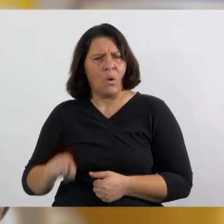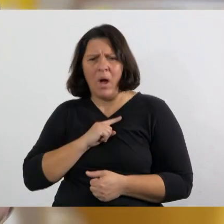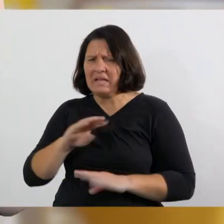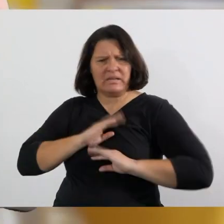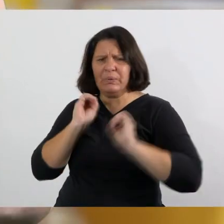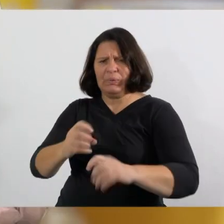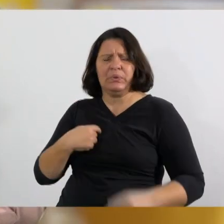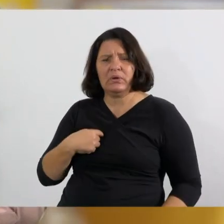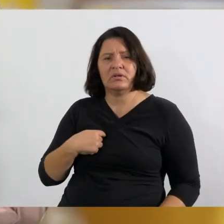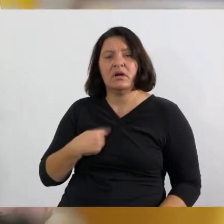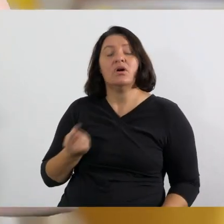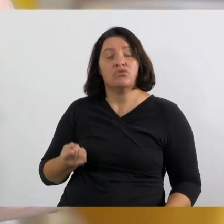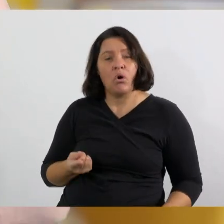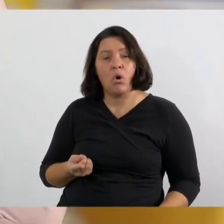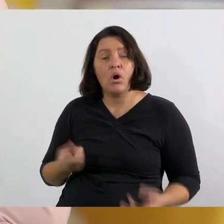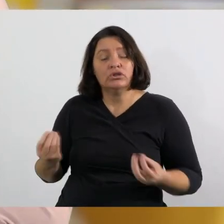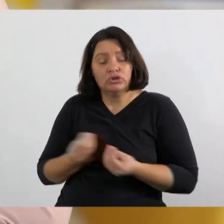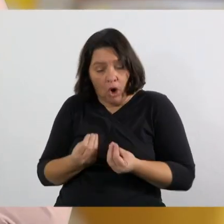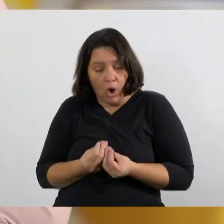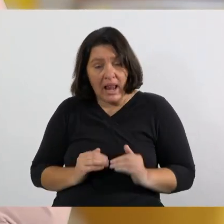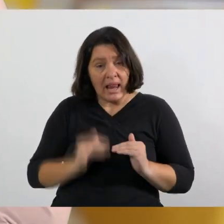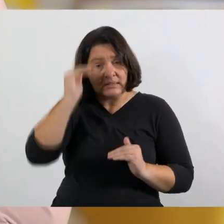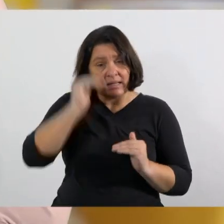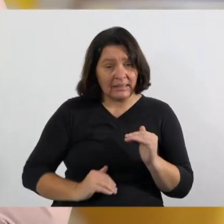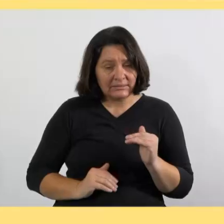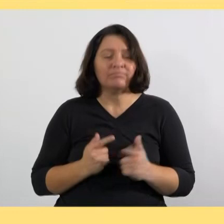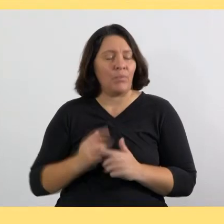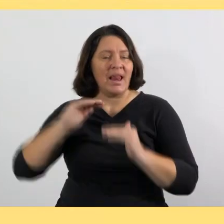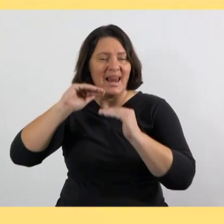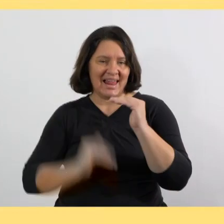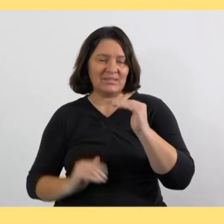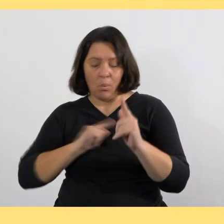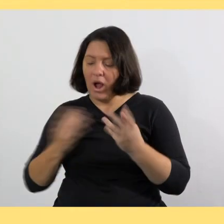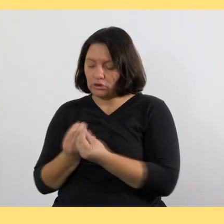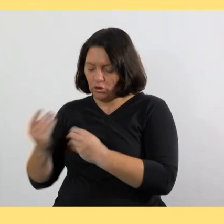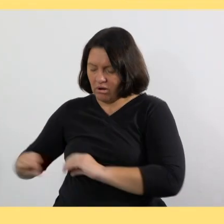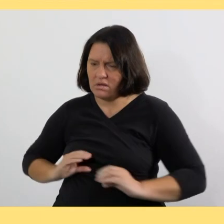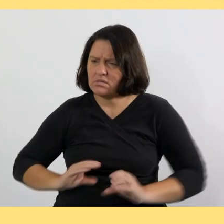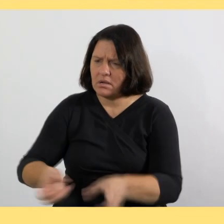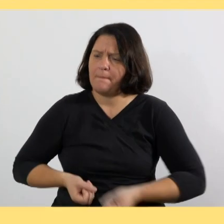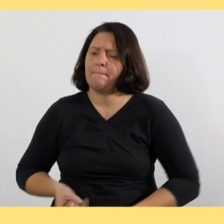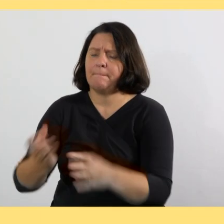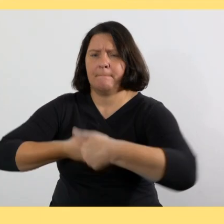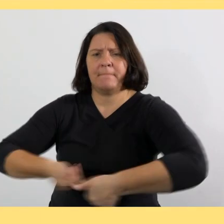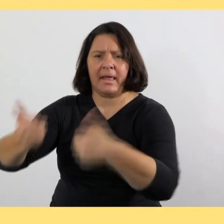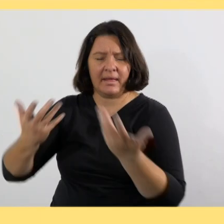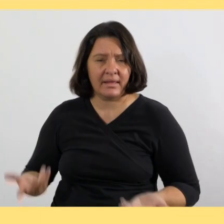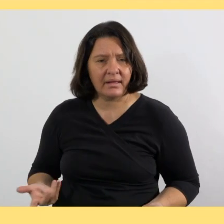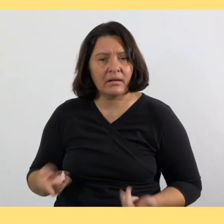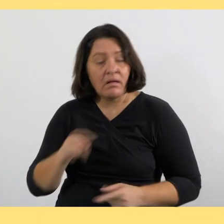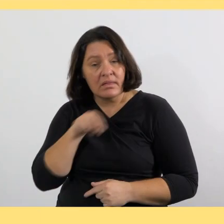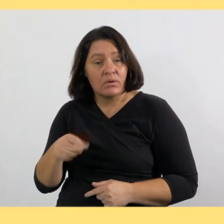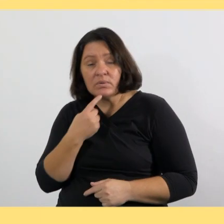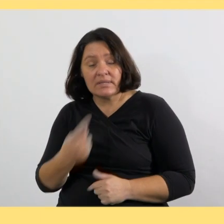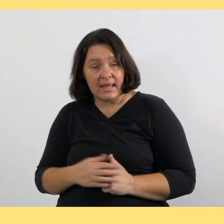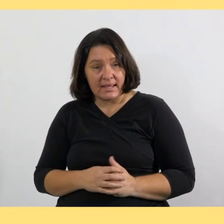stock account or decrease it? Definitely, it will decrease. So I'll come here then. What do I then say? I will say